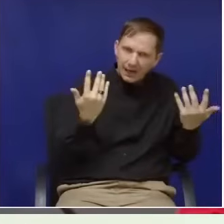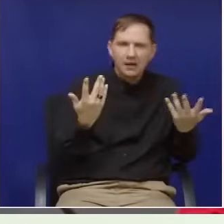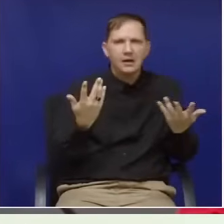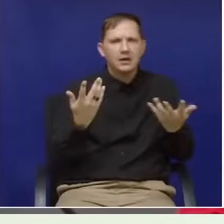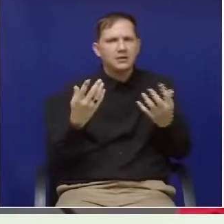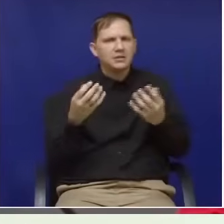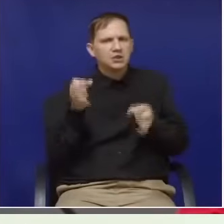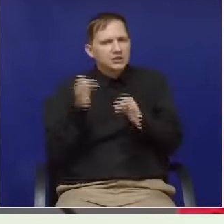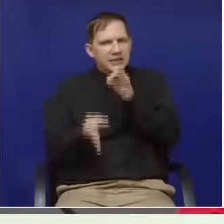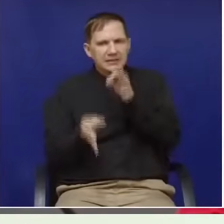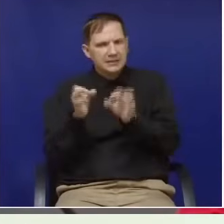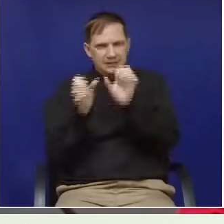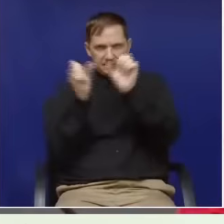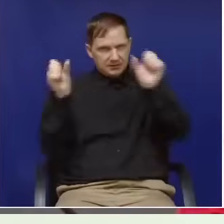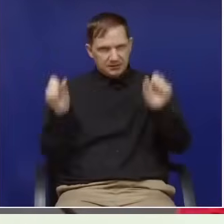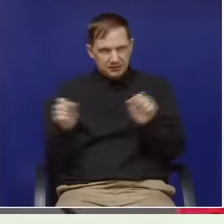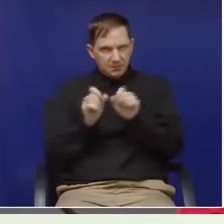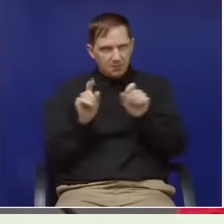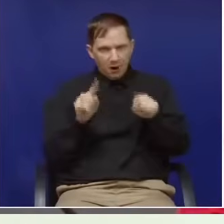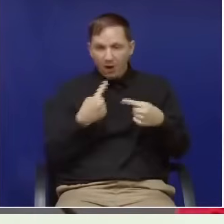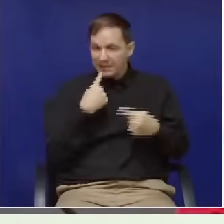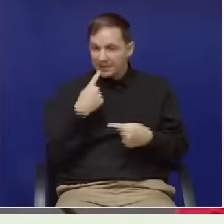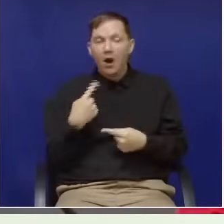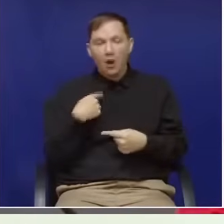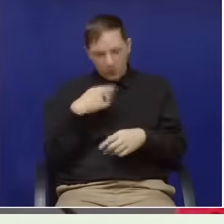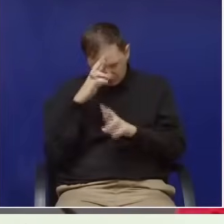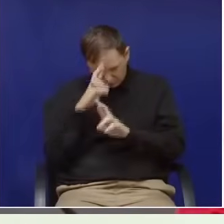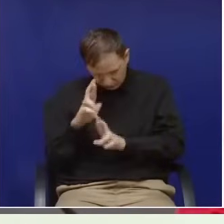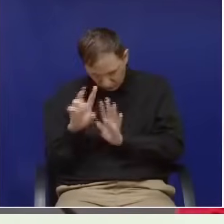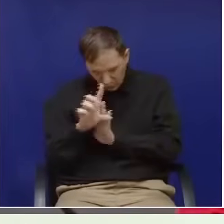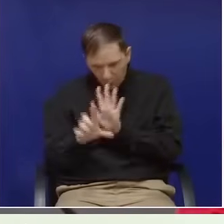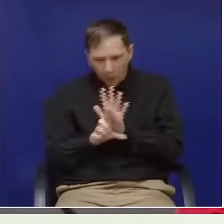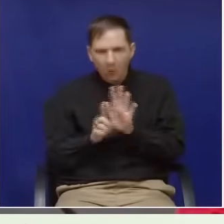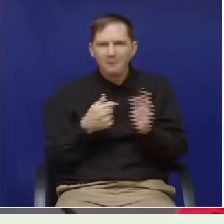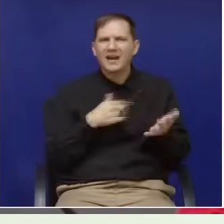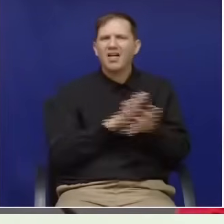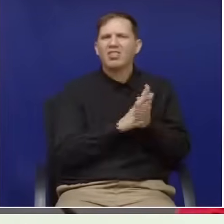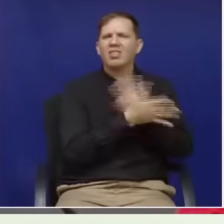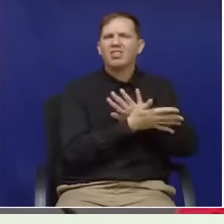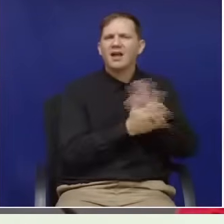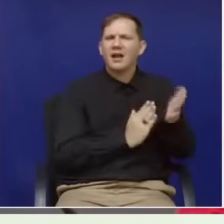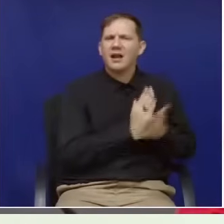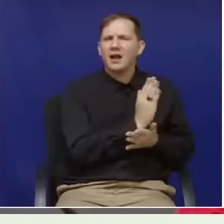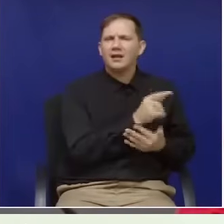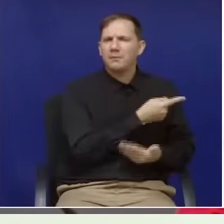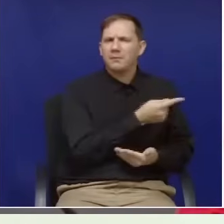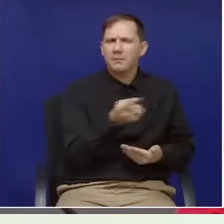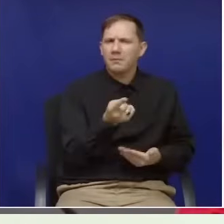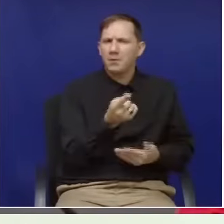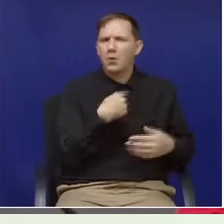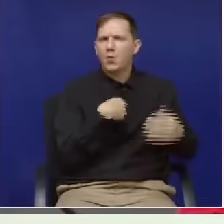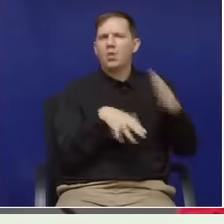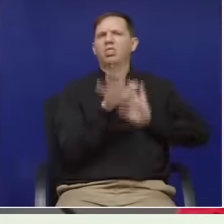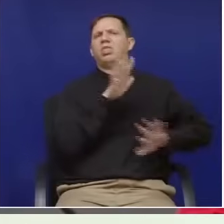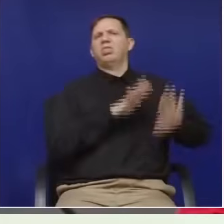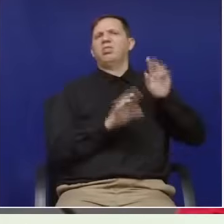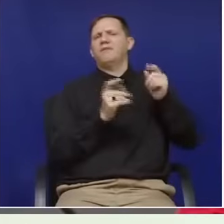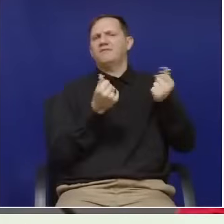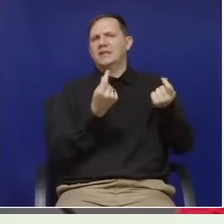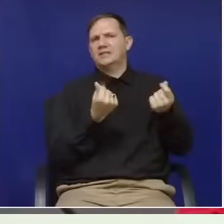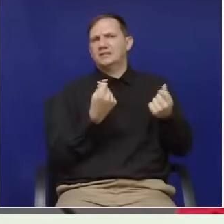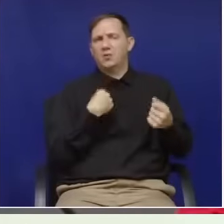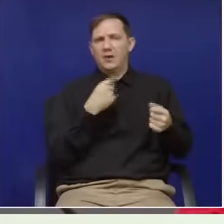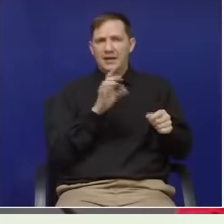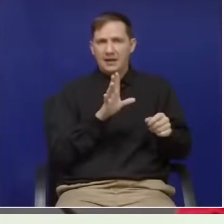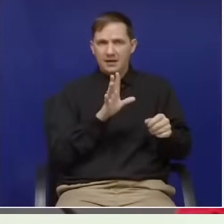cannot claim to value the rule of law while magistrates and lower court officials are pushed into financial strain and overcrowded